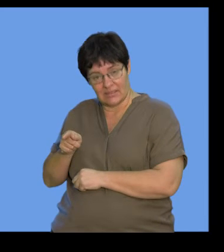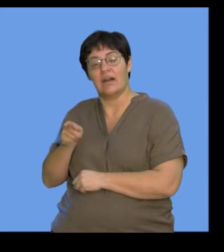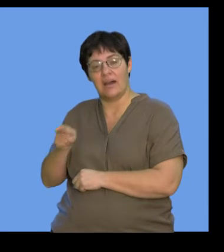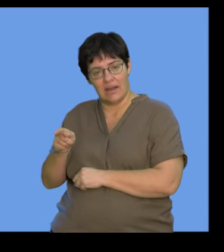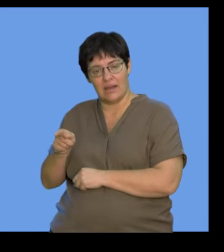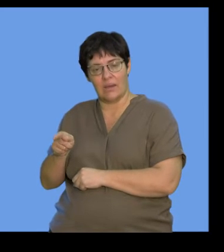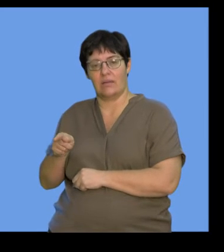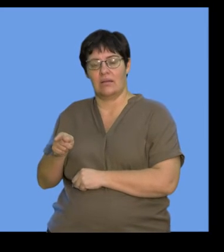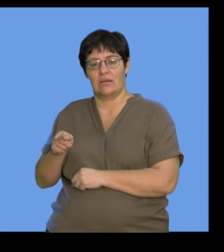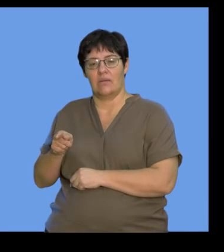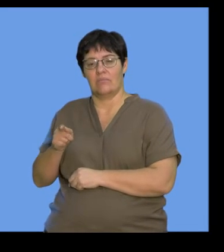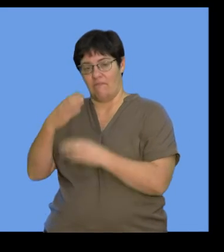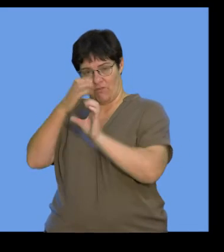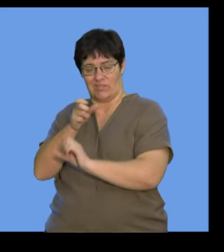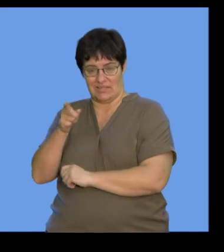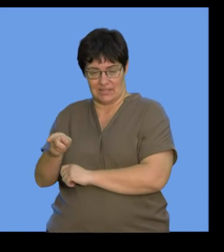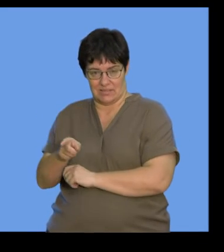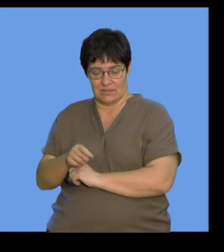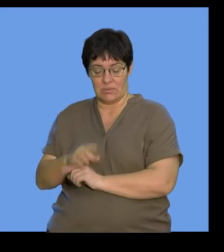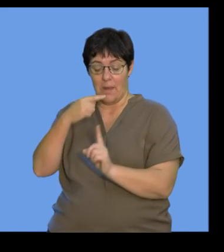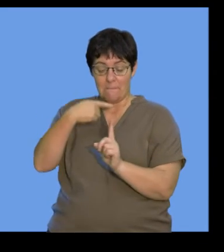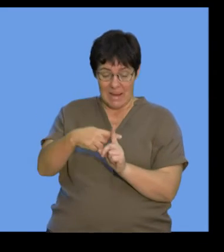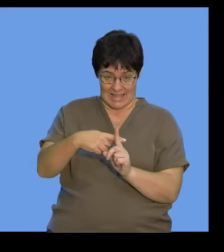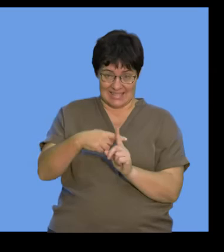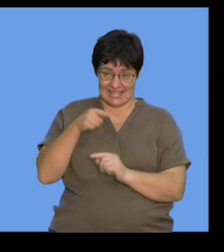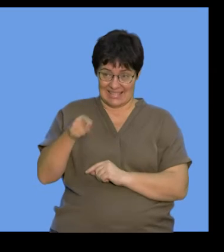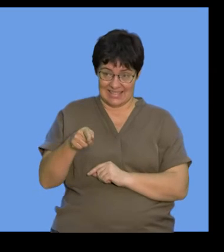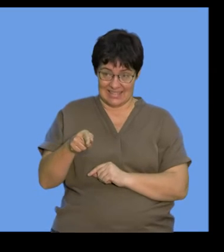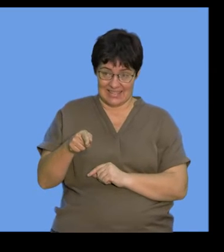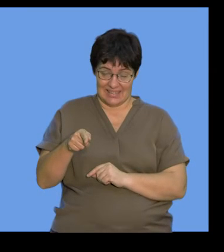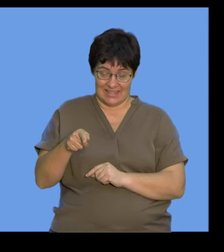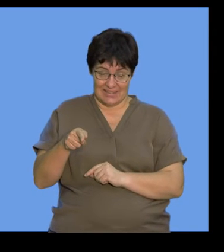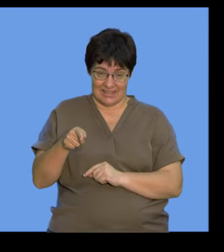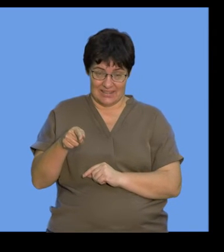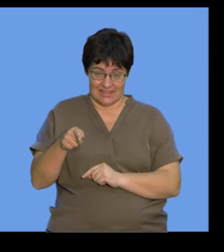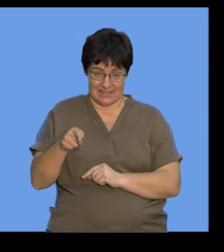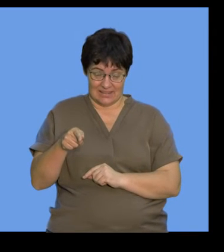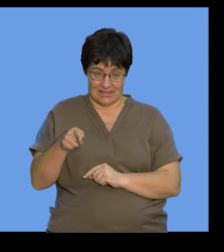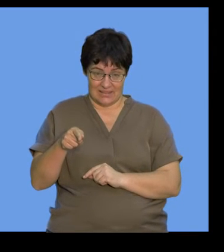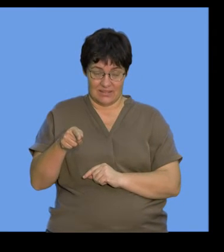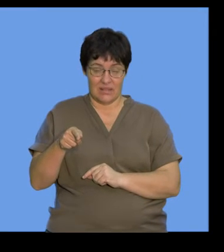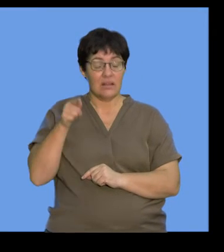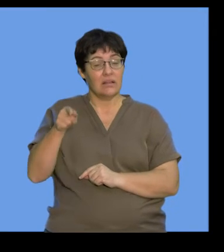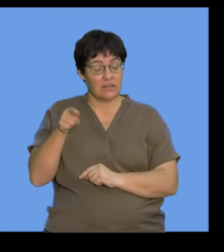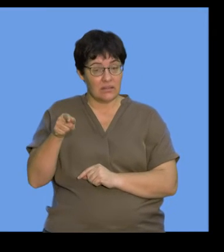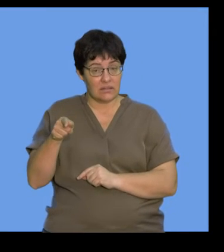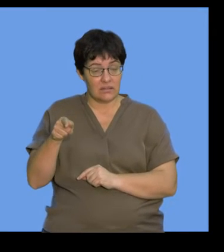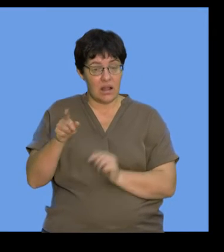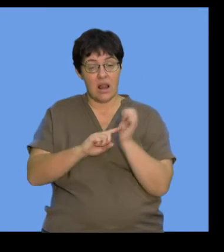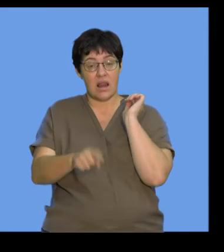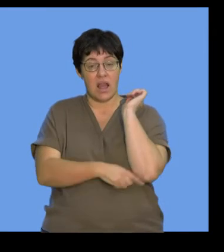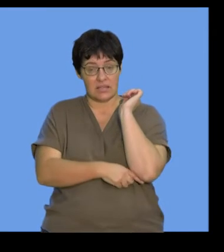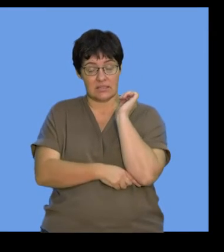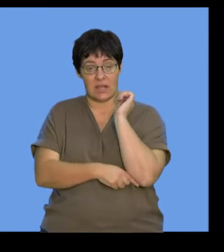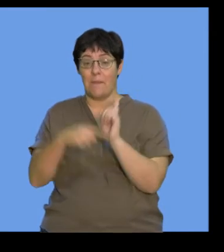that's the sign I'm talking about. You look at the plus, meaning the sign of the last term. If the sign of the